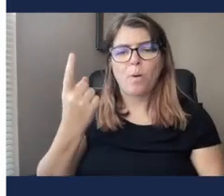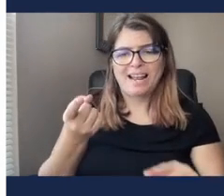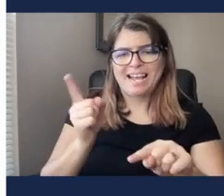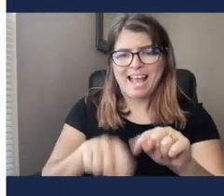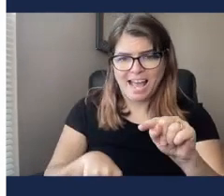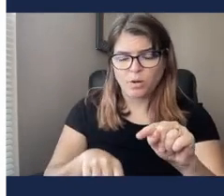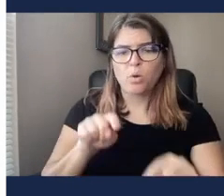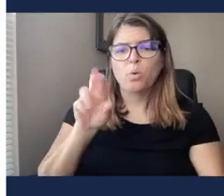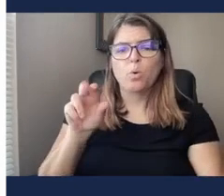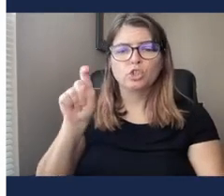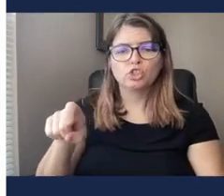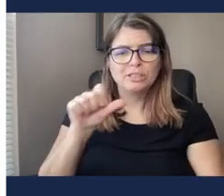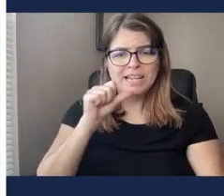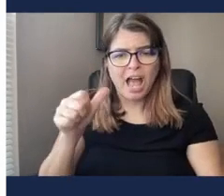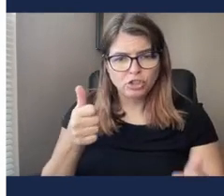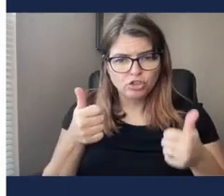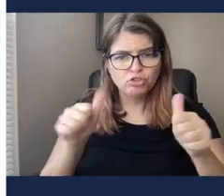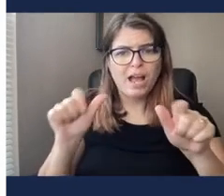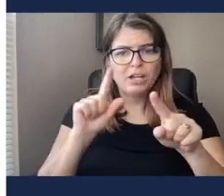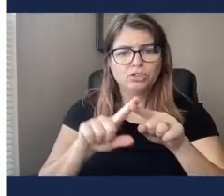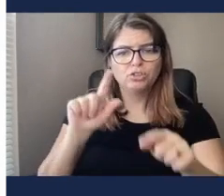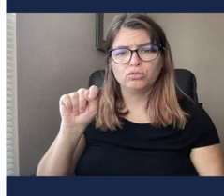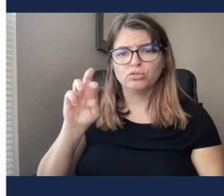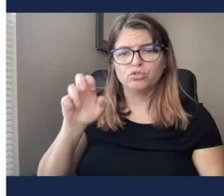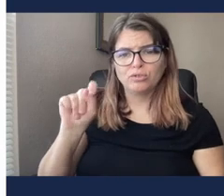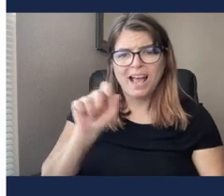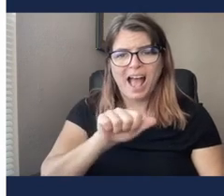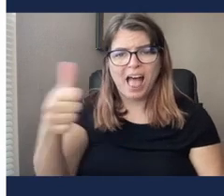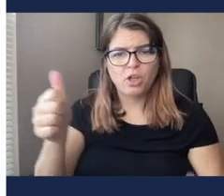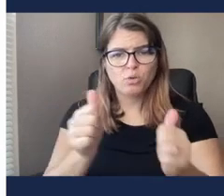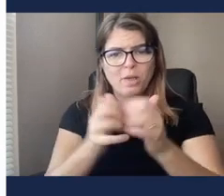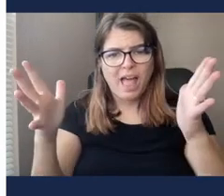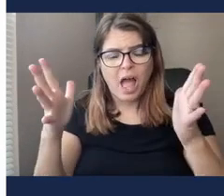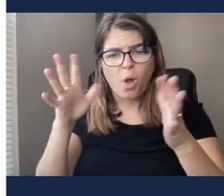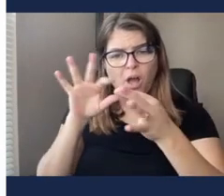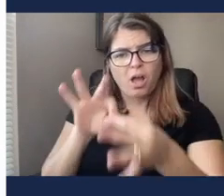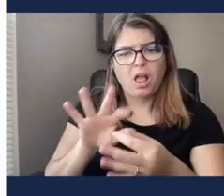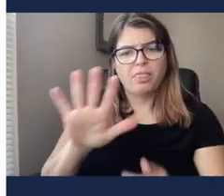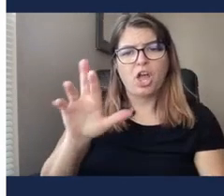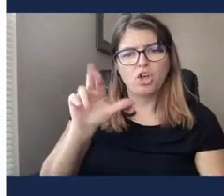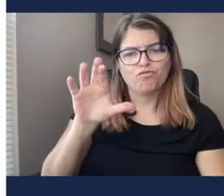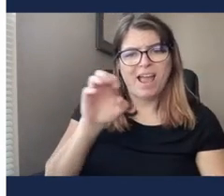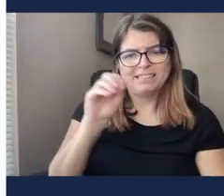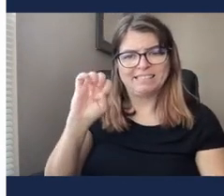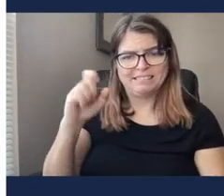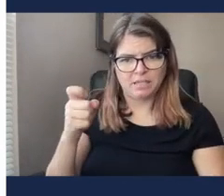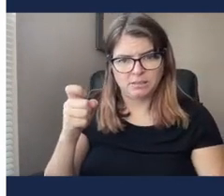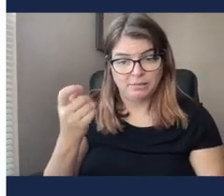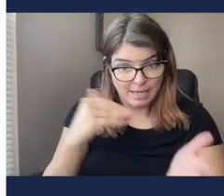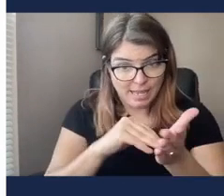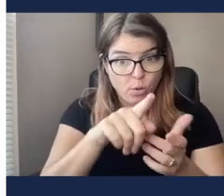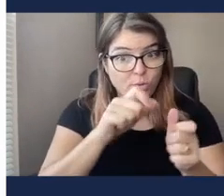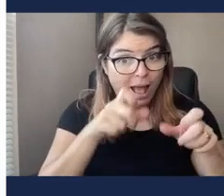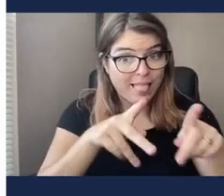not attempt to treat others without respect to race or sex. Again, you're not allowed to teach